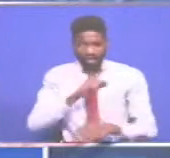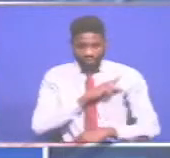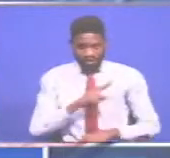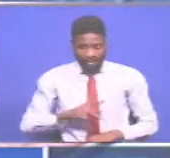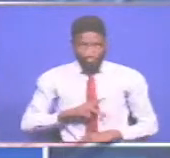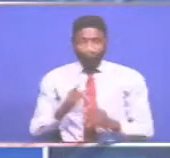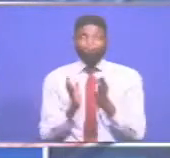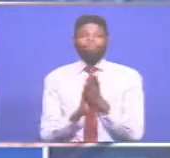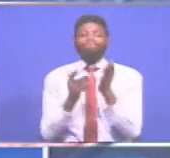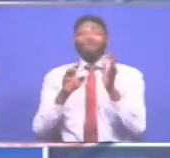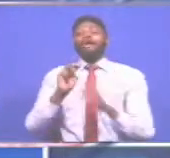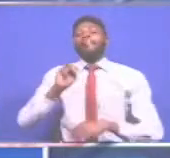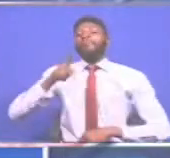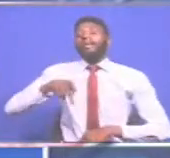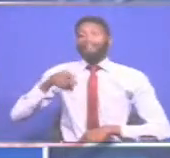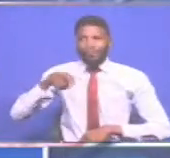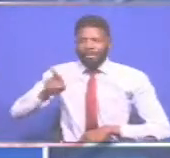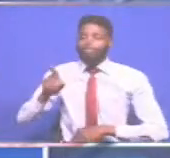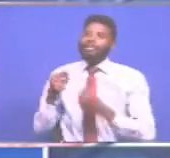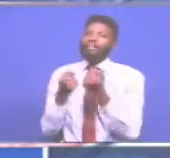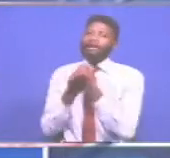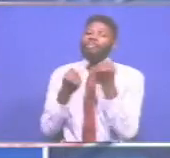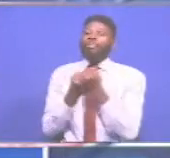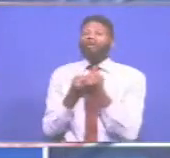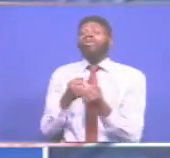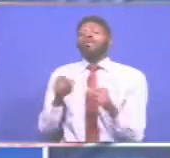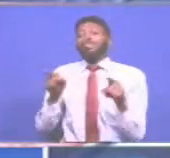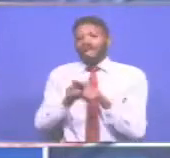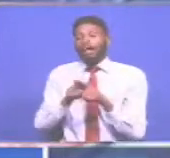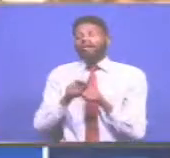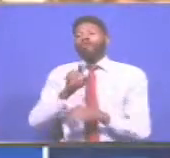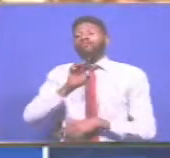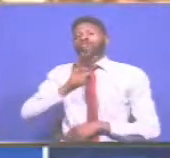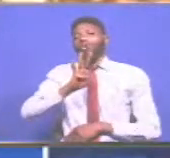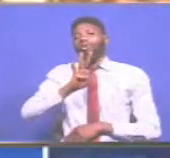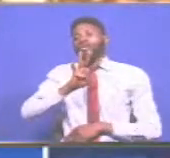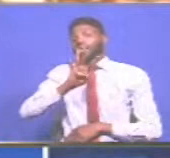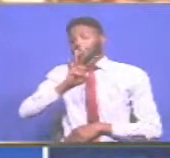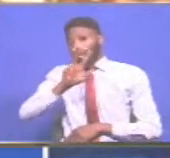with 43 county assemblies that passed the document.